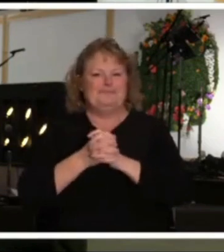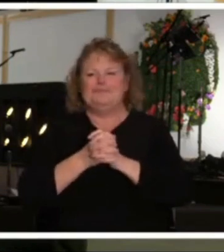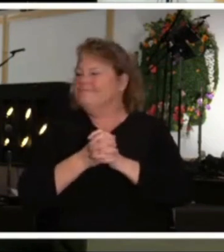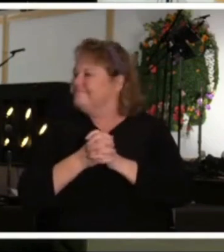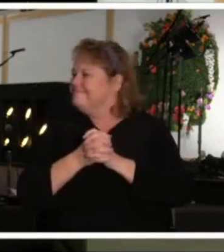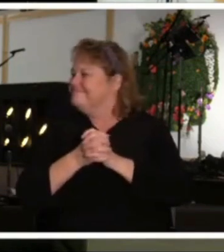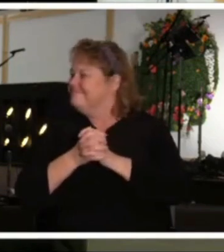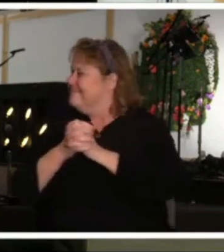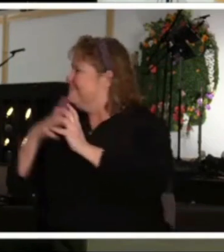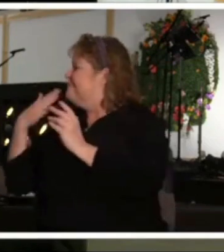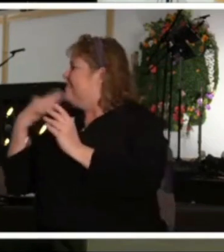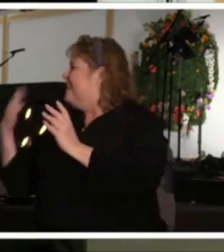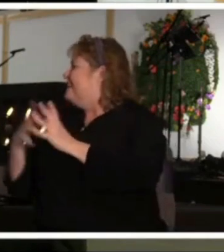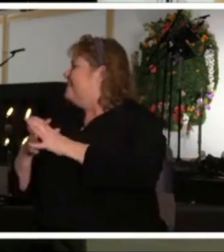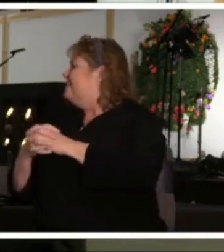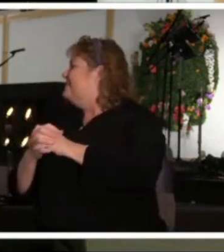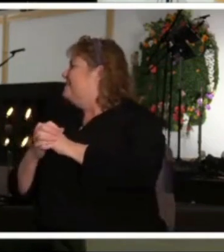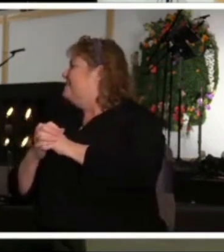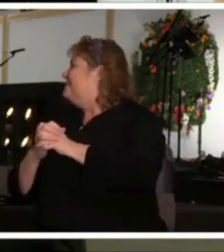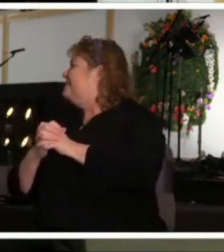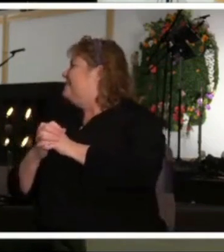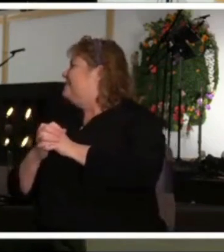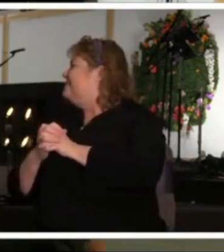there you go.